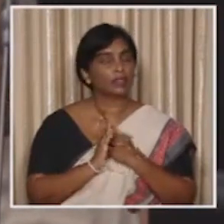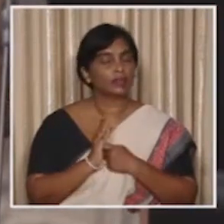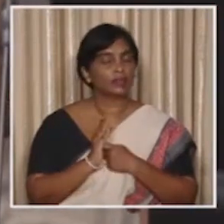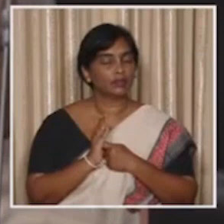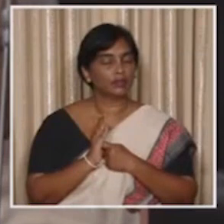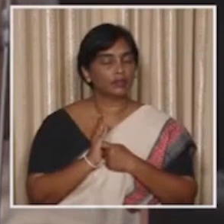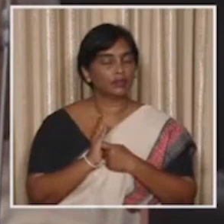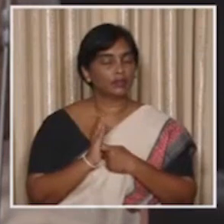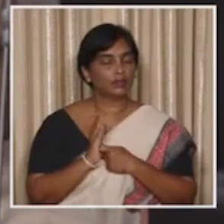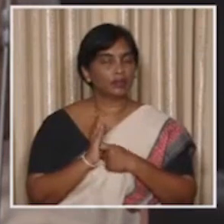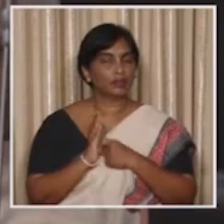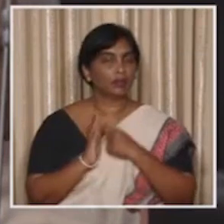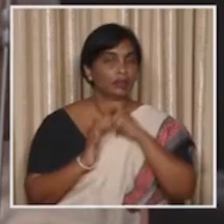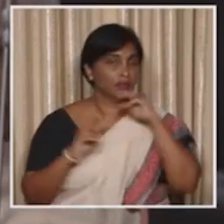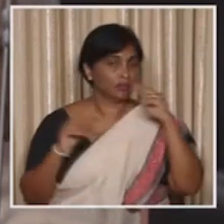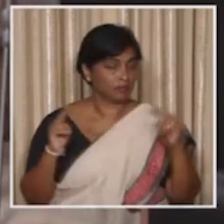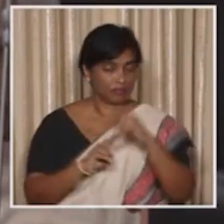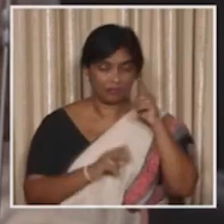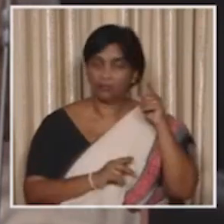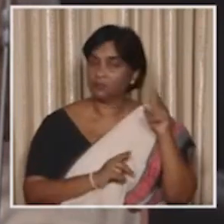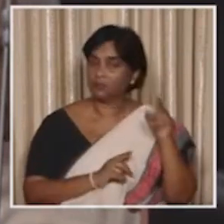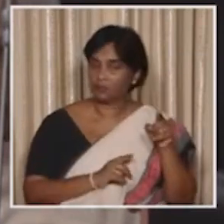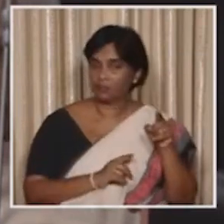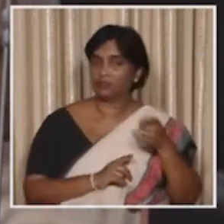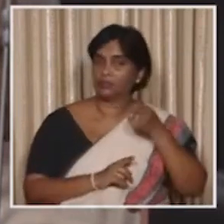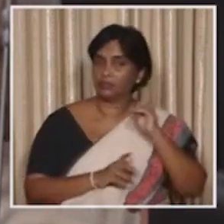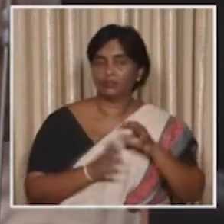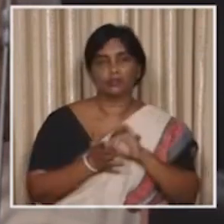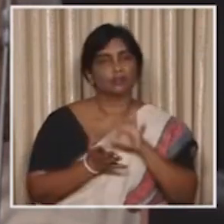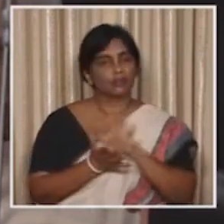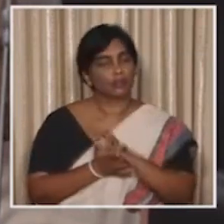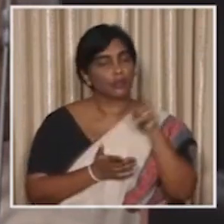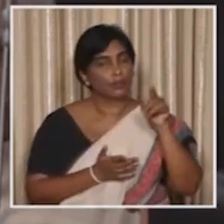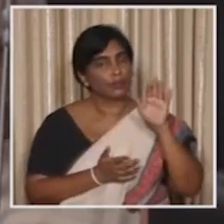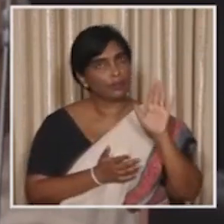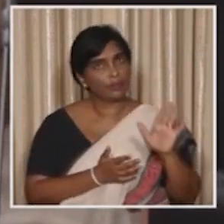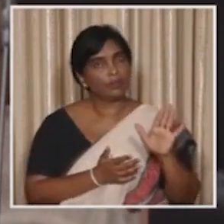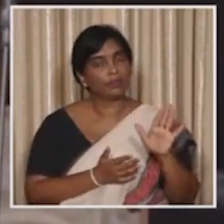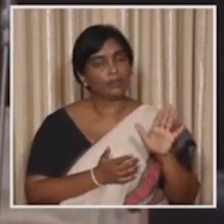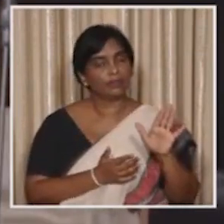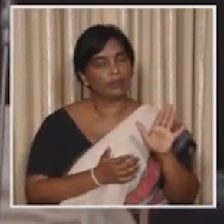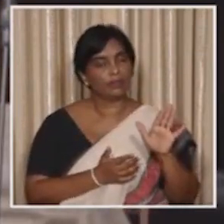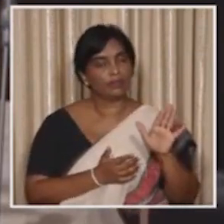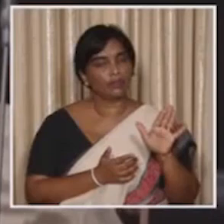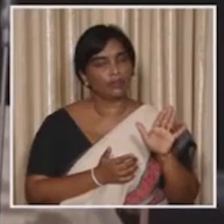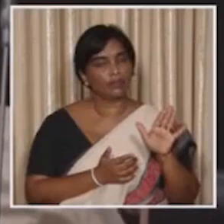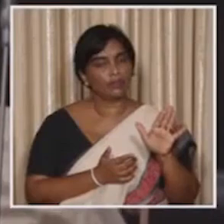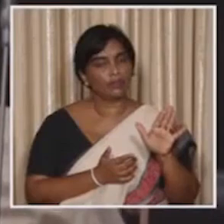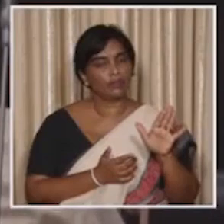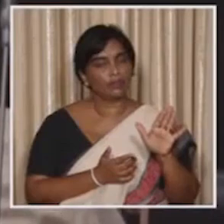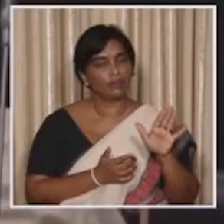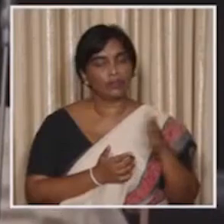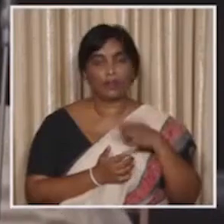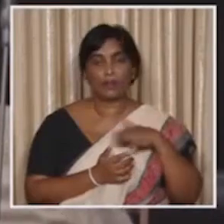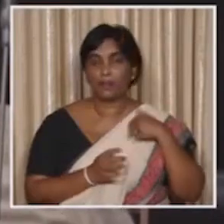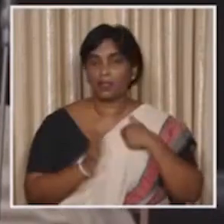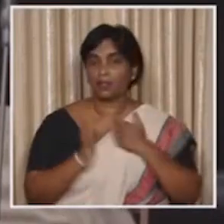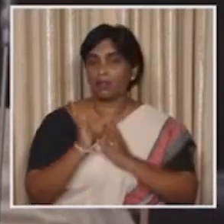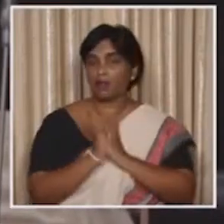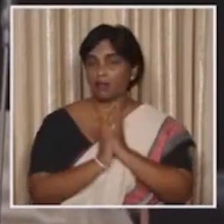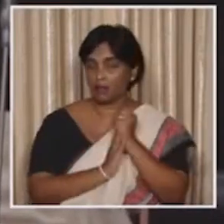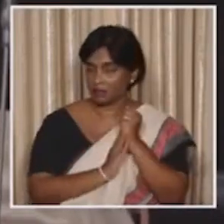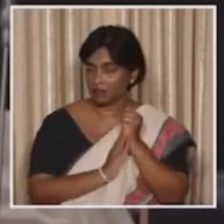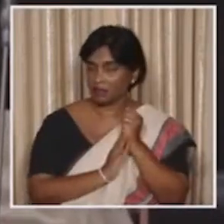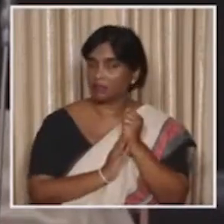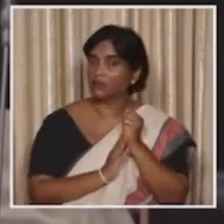The Supreme Court has also determined that the award of the compensation in a fundamental rights application amount to acknowledgement